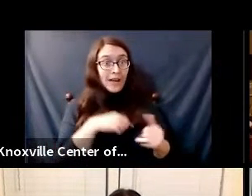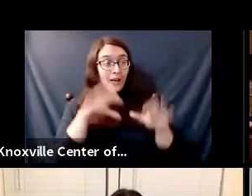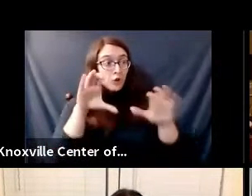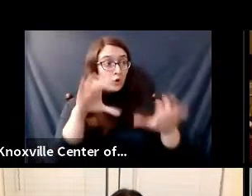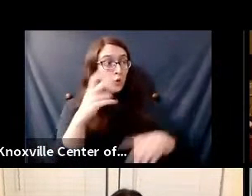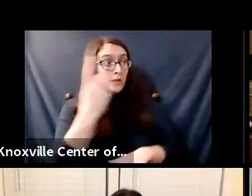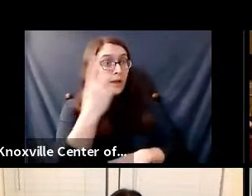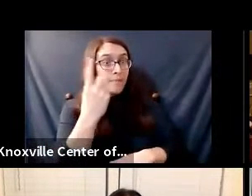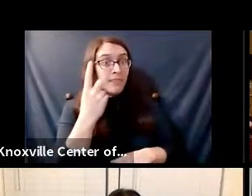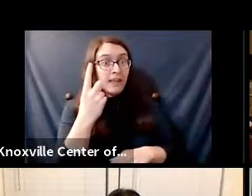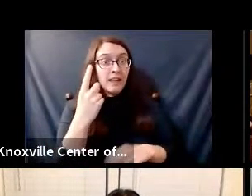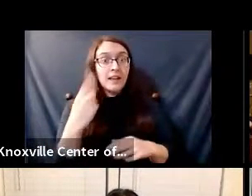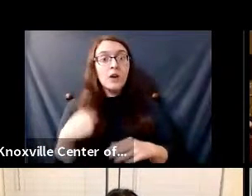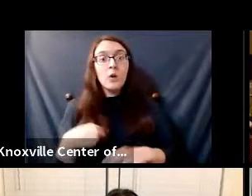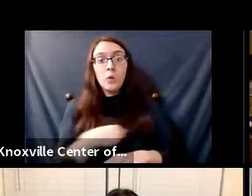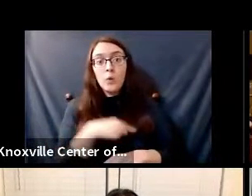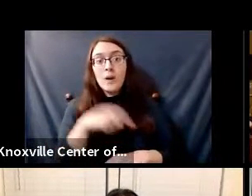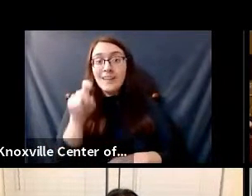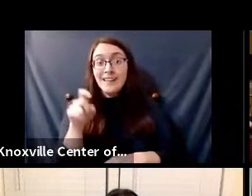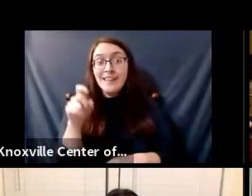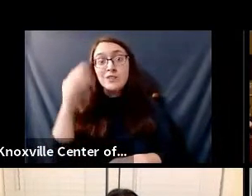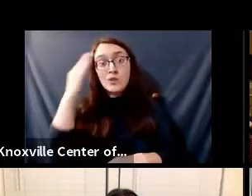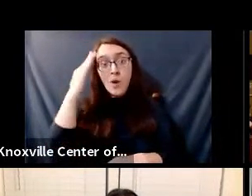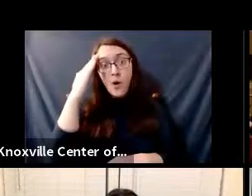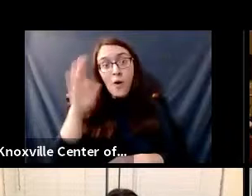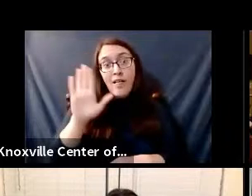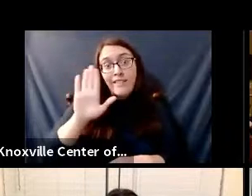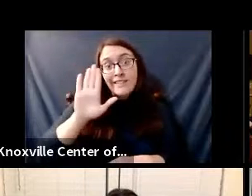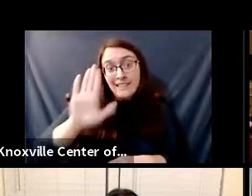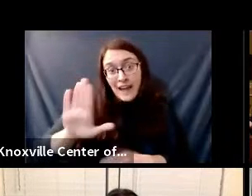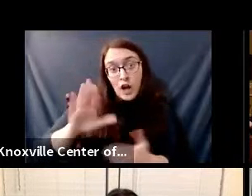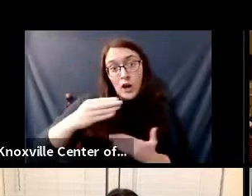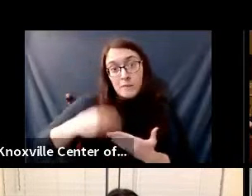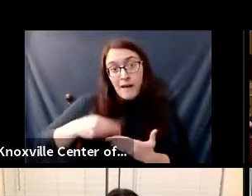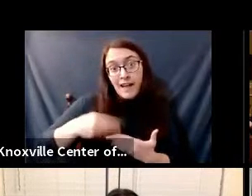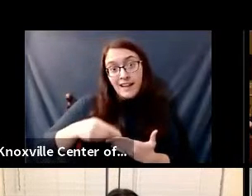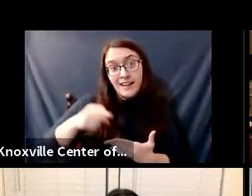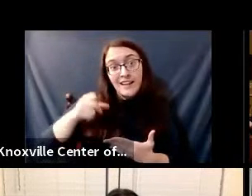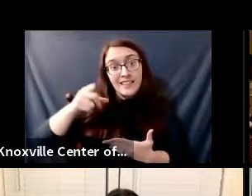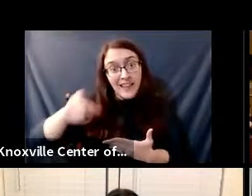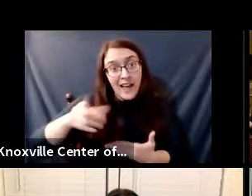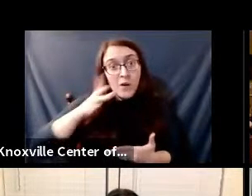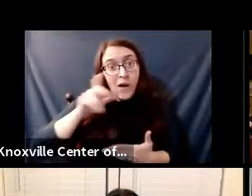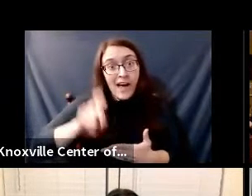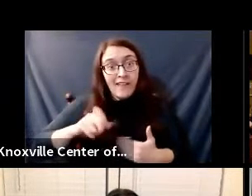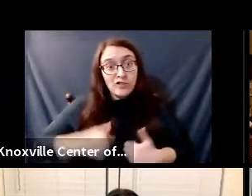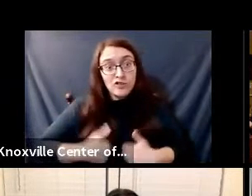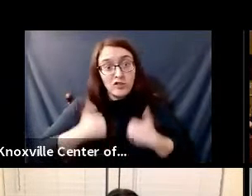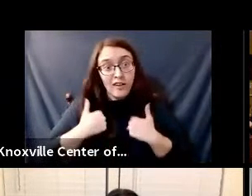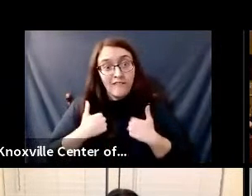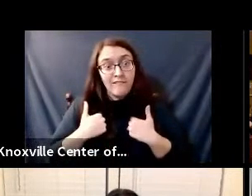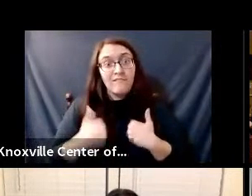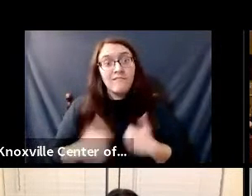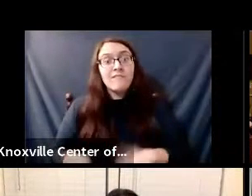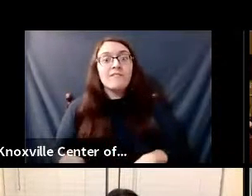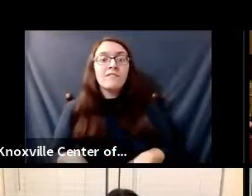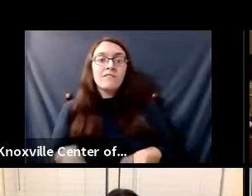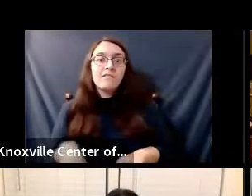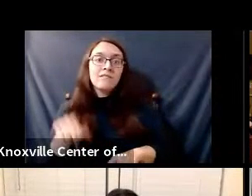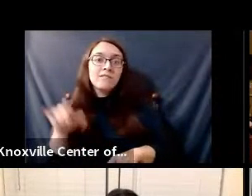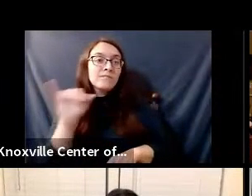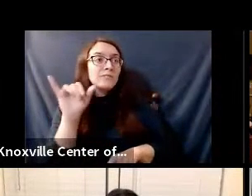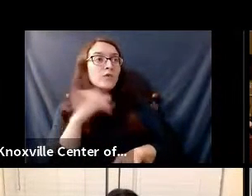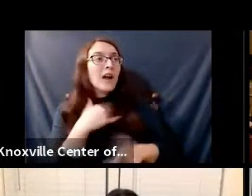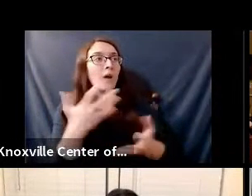were, we need to realize it's going to be on their dime that they have to survive. At the same time, may I add one last point?